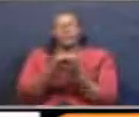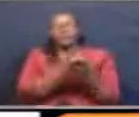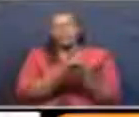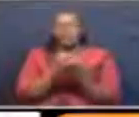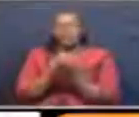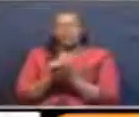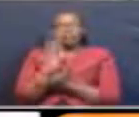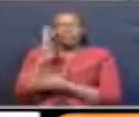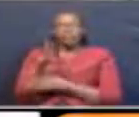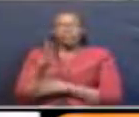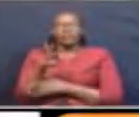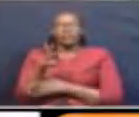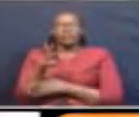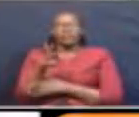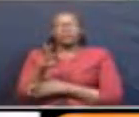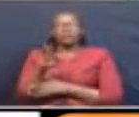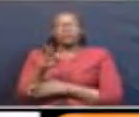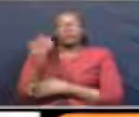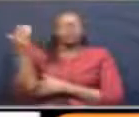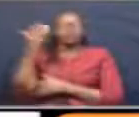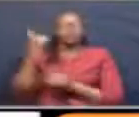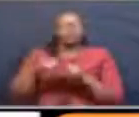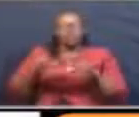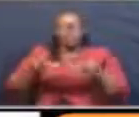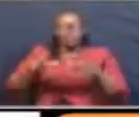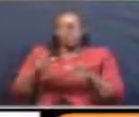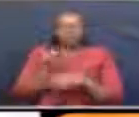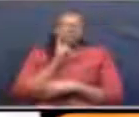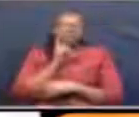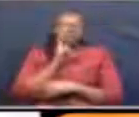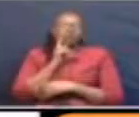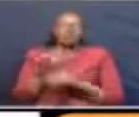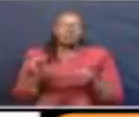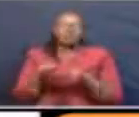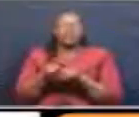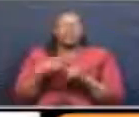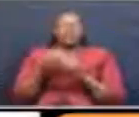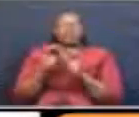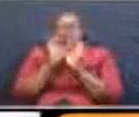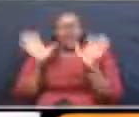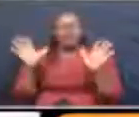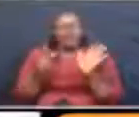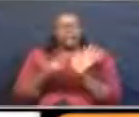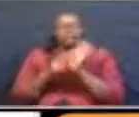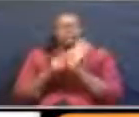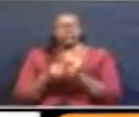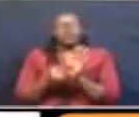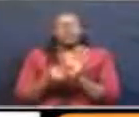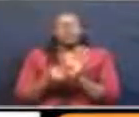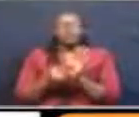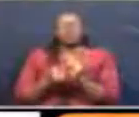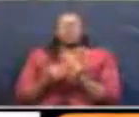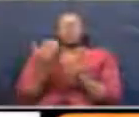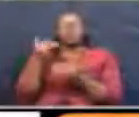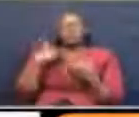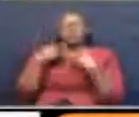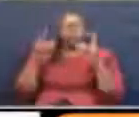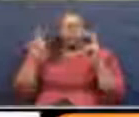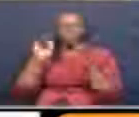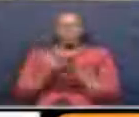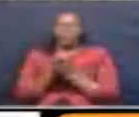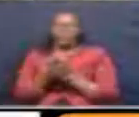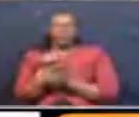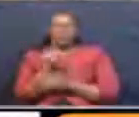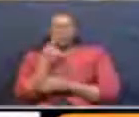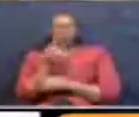a discussion that is going to be addressing the press tomorrow. There is clear indication, because I think there are